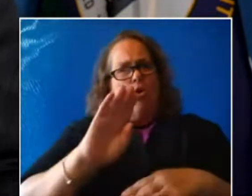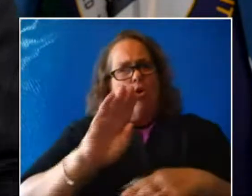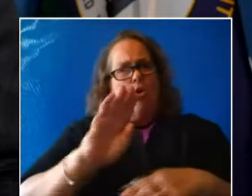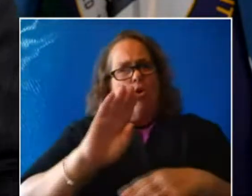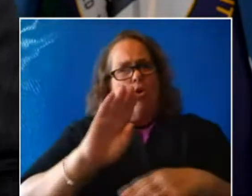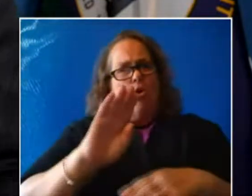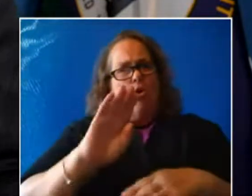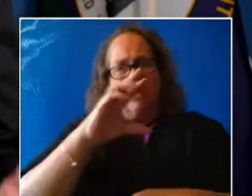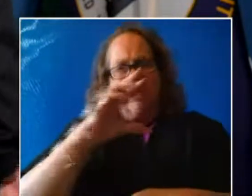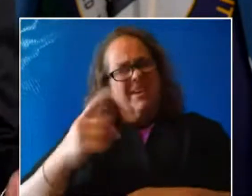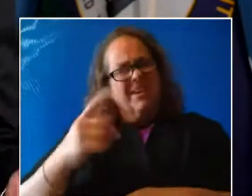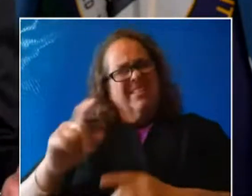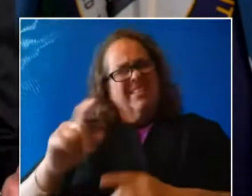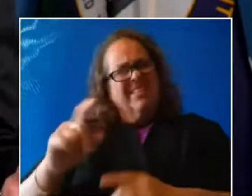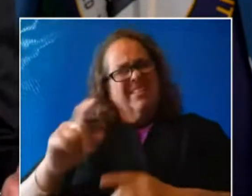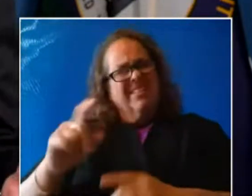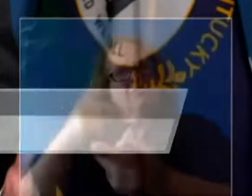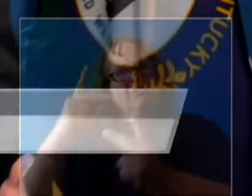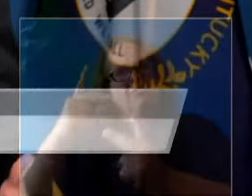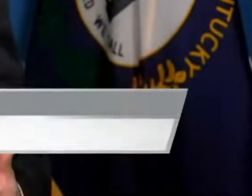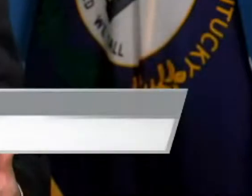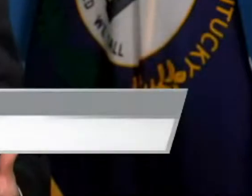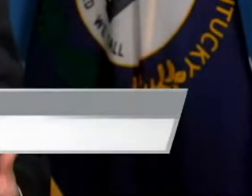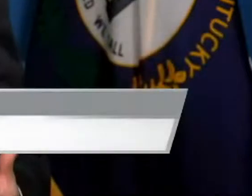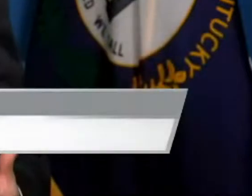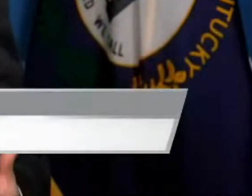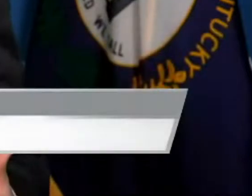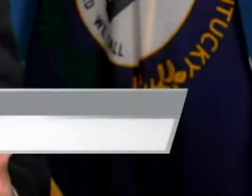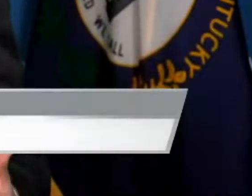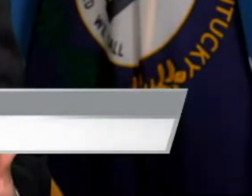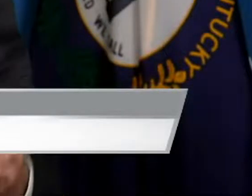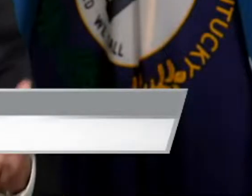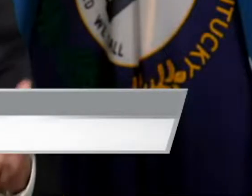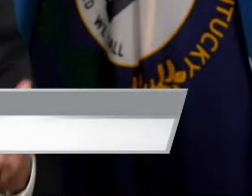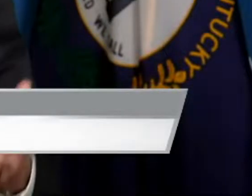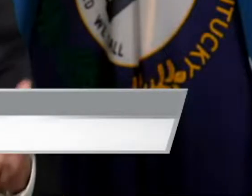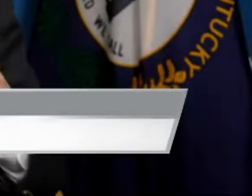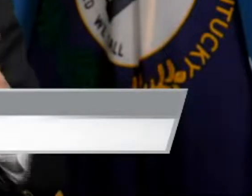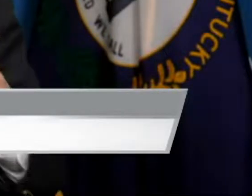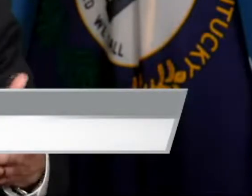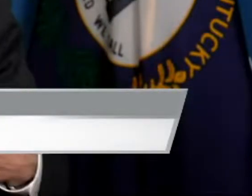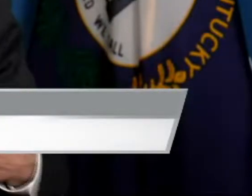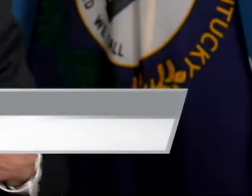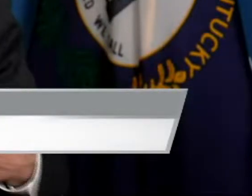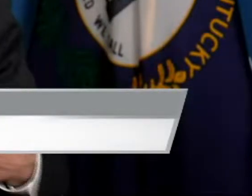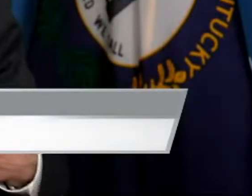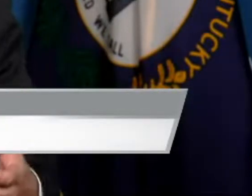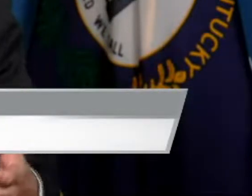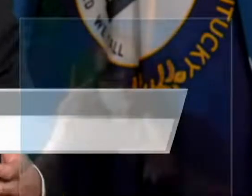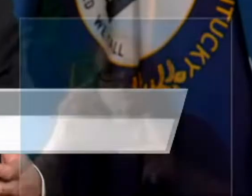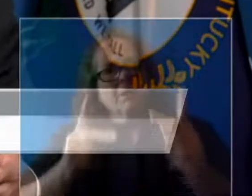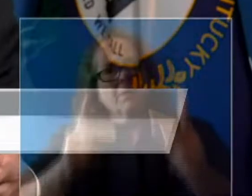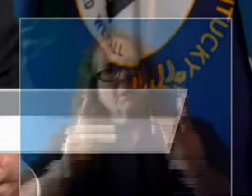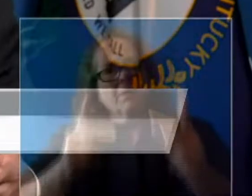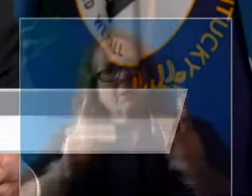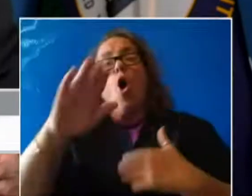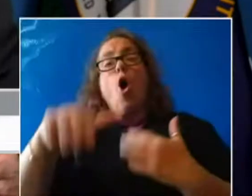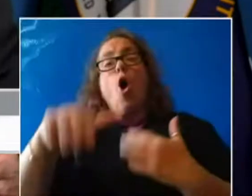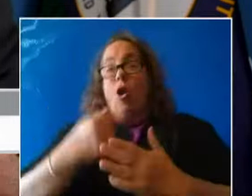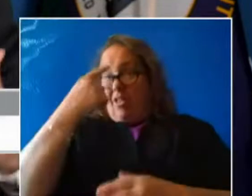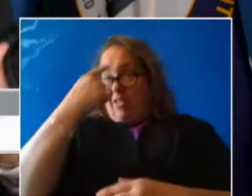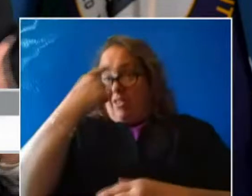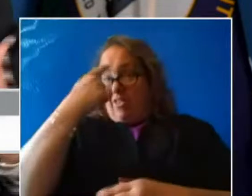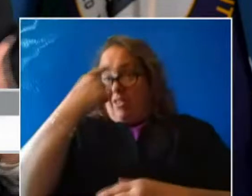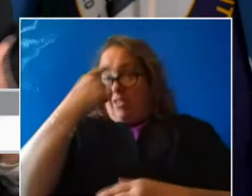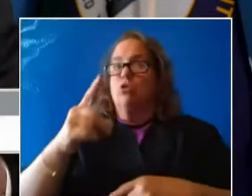are vaccinated. We need to do a better job of encouraging people to do it. And so let's all think about doing this together.